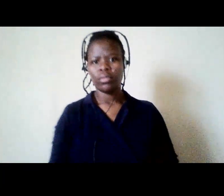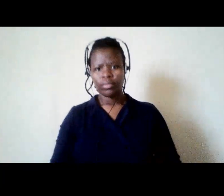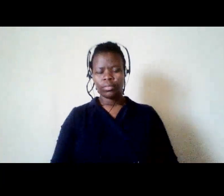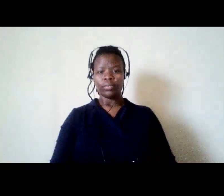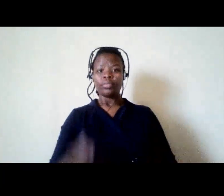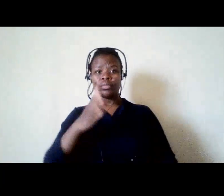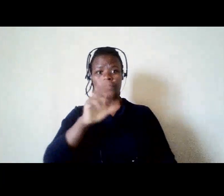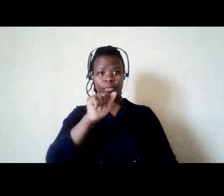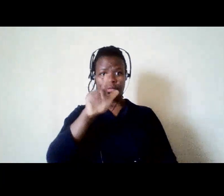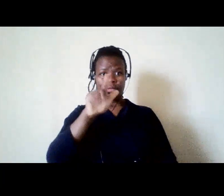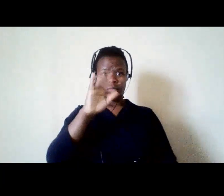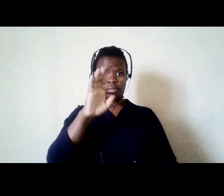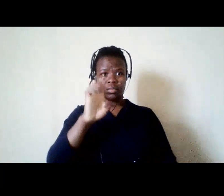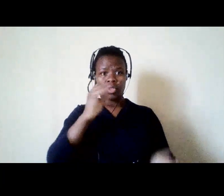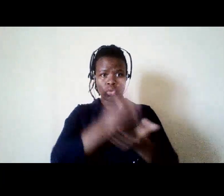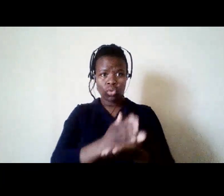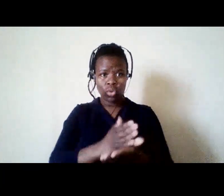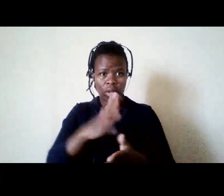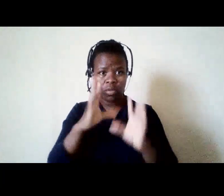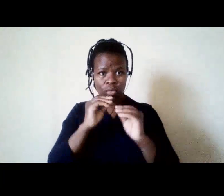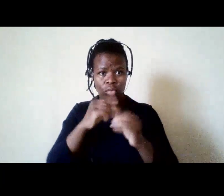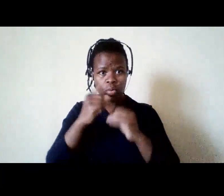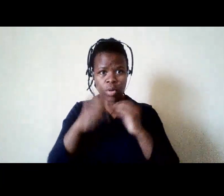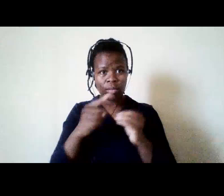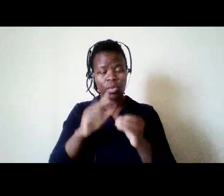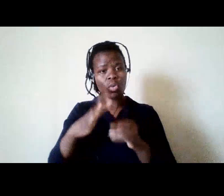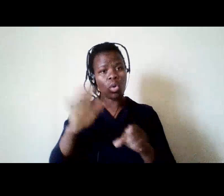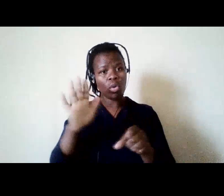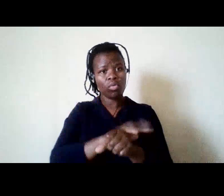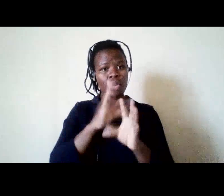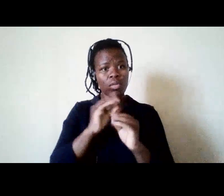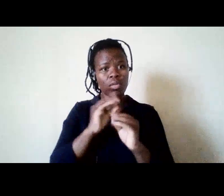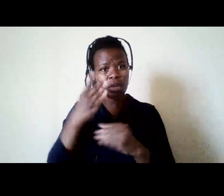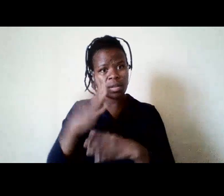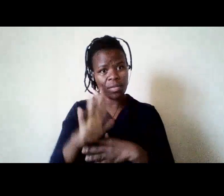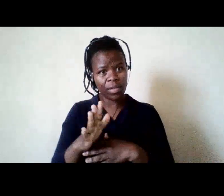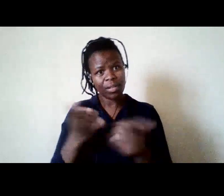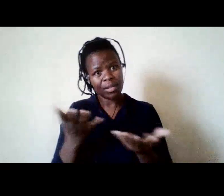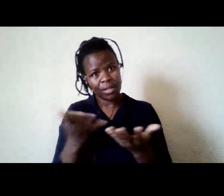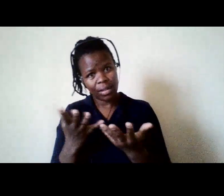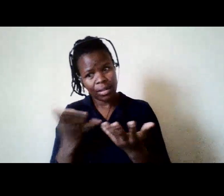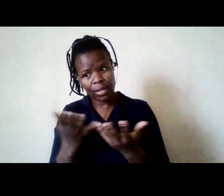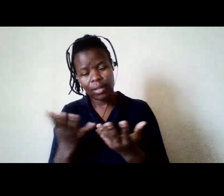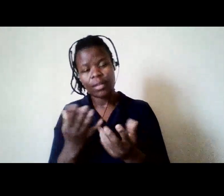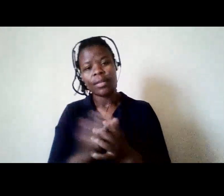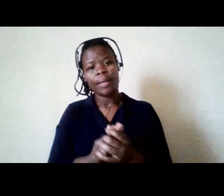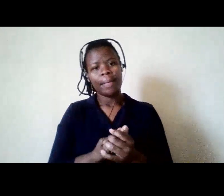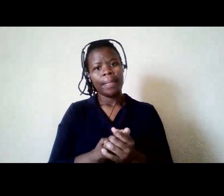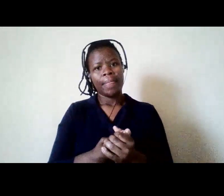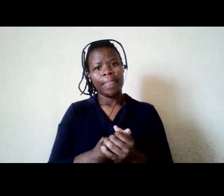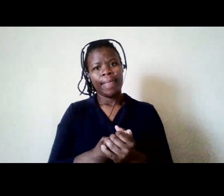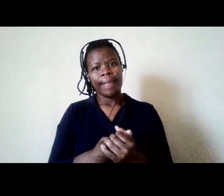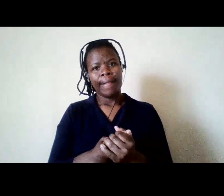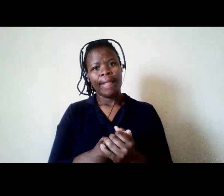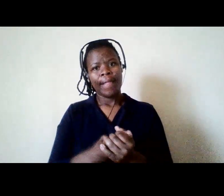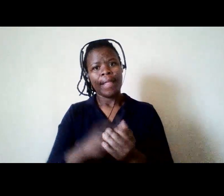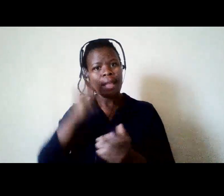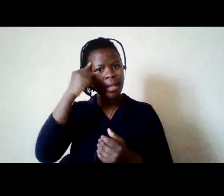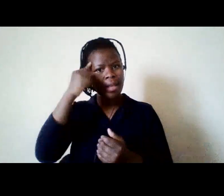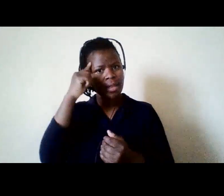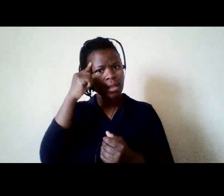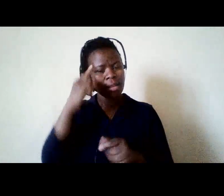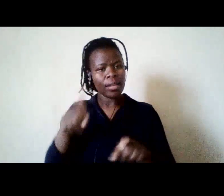if we did speak about it in some other lectures, or yeah. I think maybe it would be just a